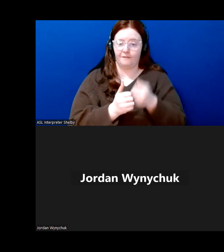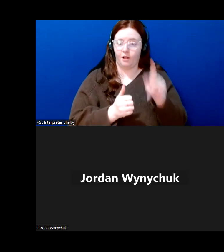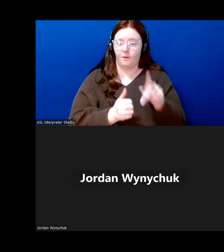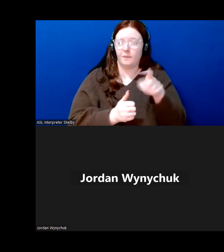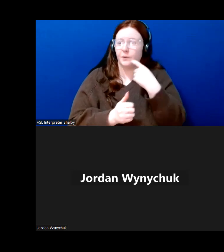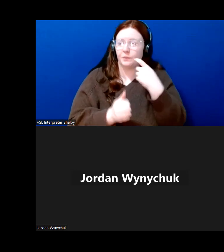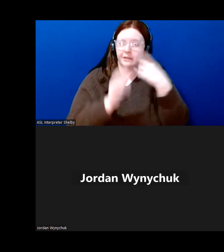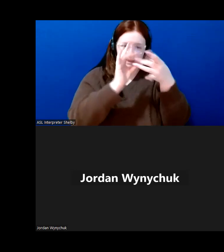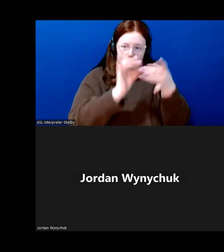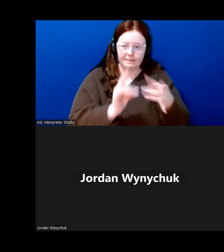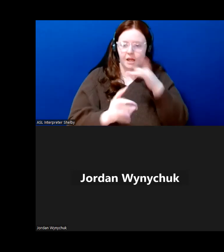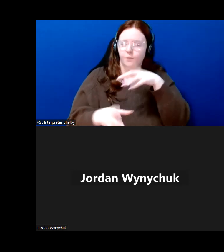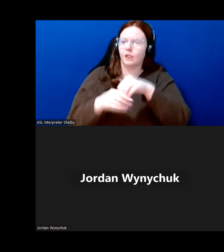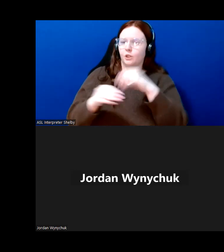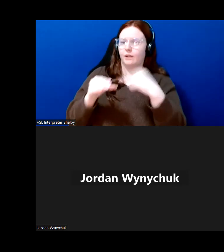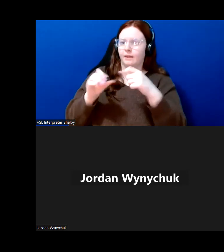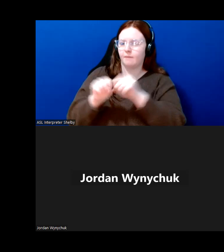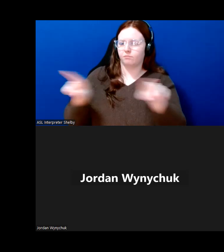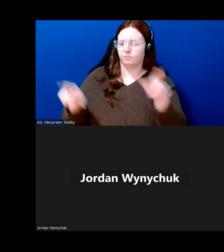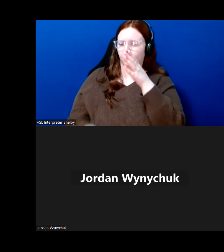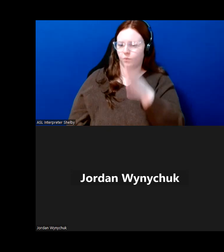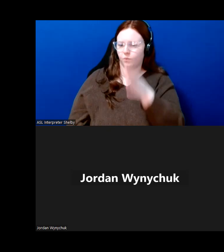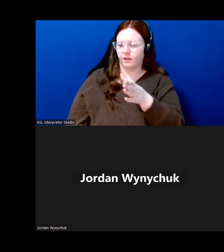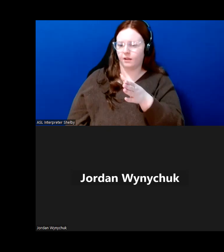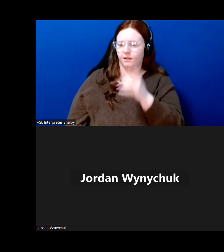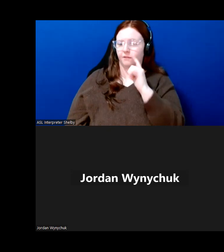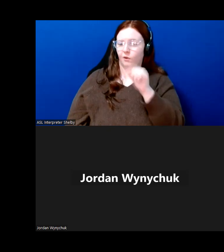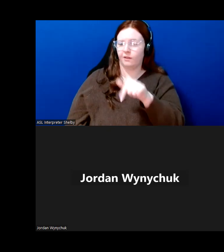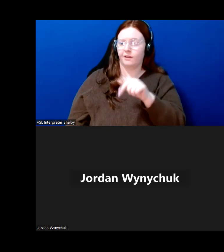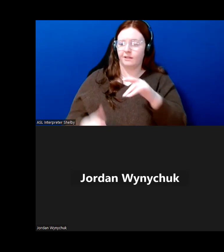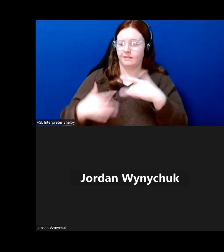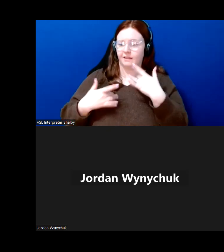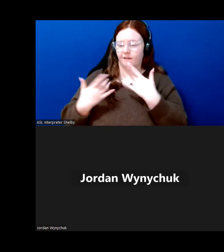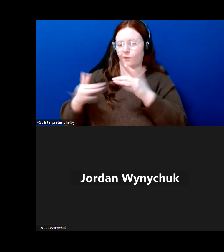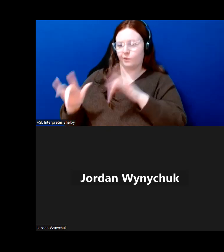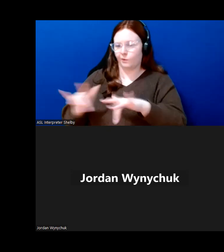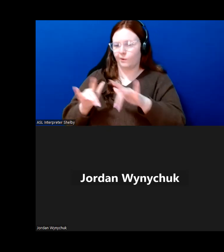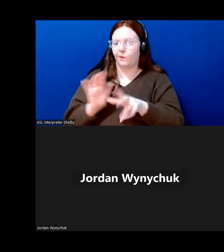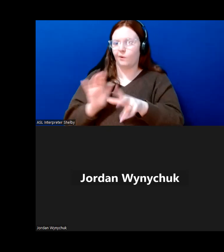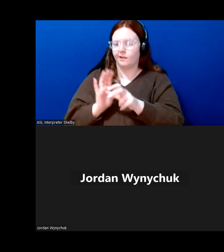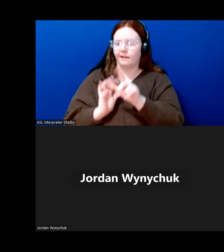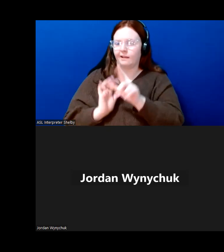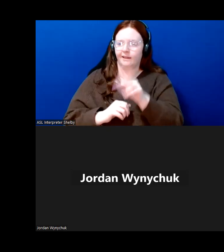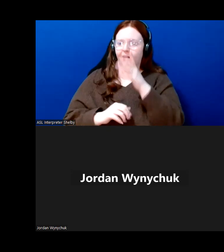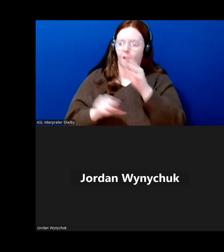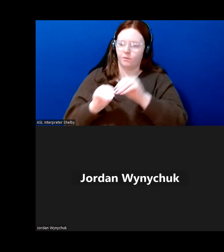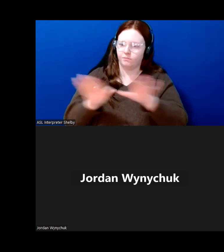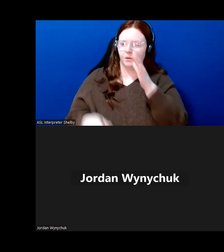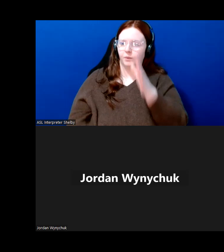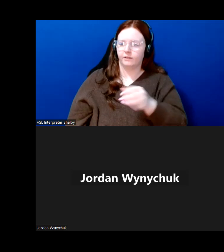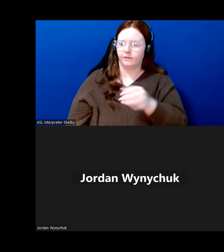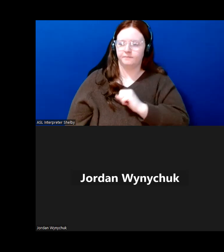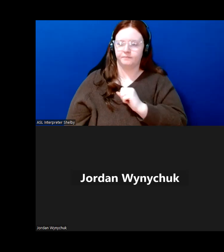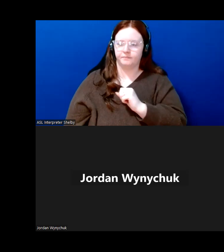in the email when I send that out to everybody as a Yeah. follow-up to the session with the recorded link, with the link for the recording.